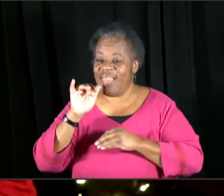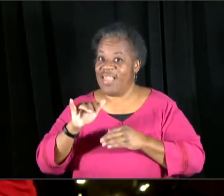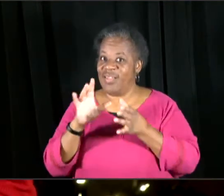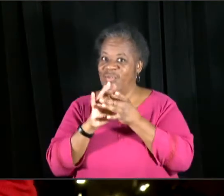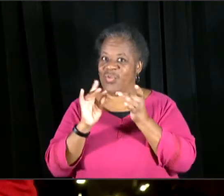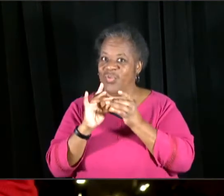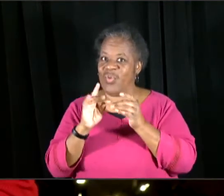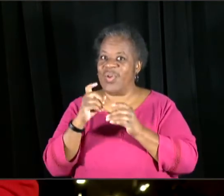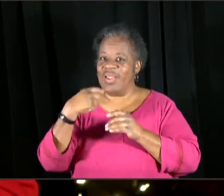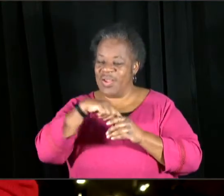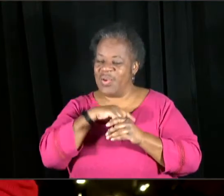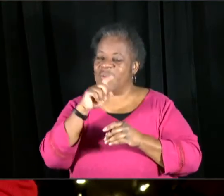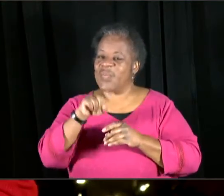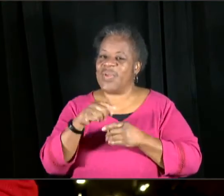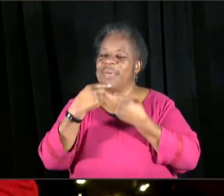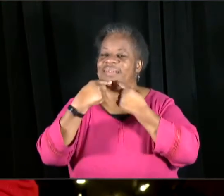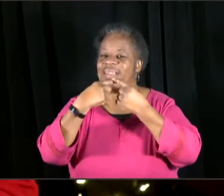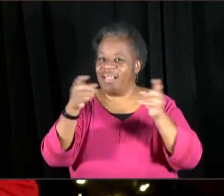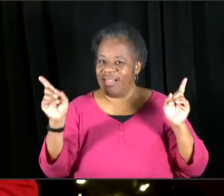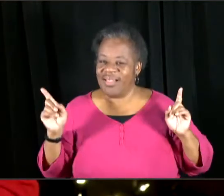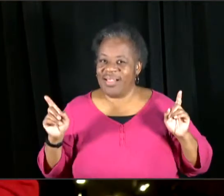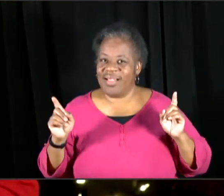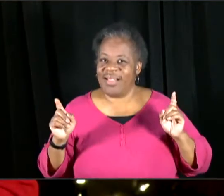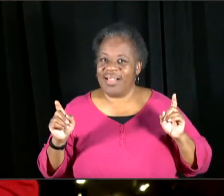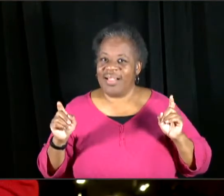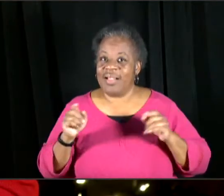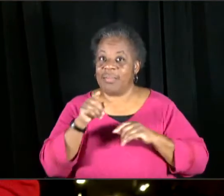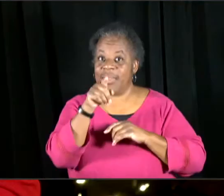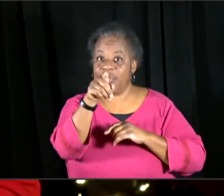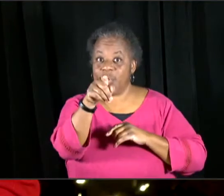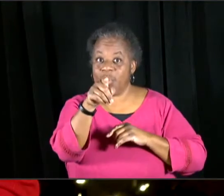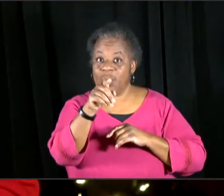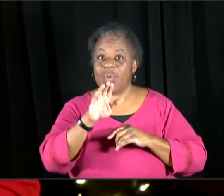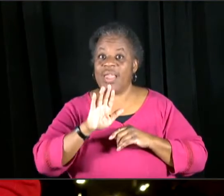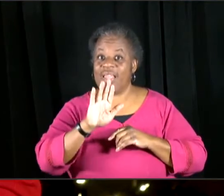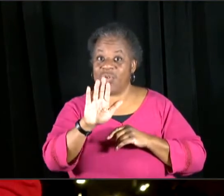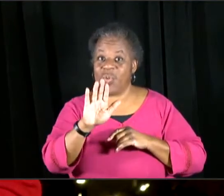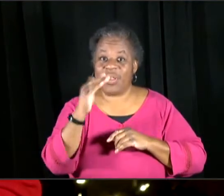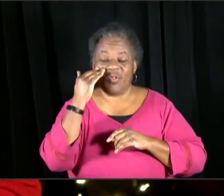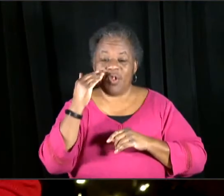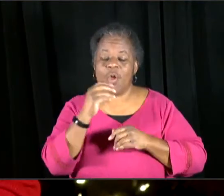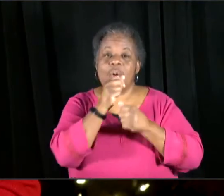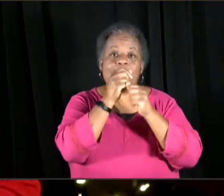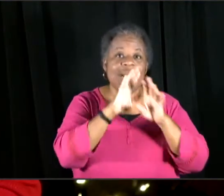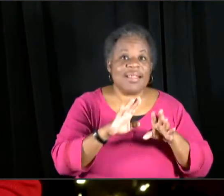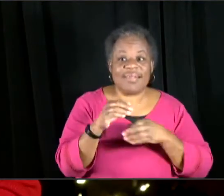tell. So may you and yours know the blessings, love,